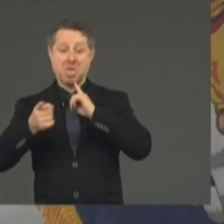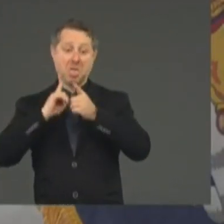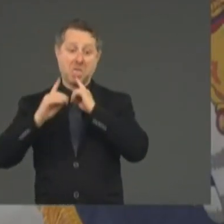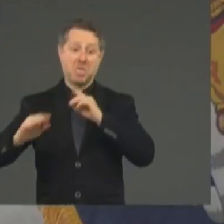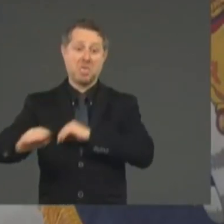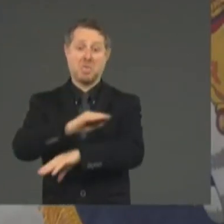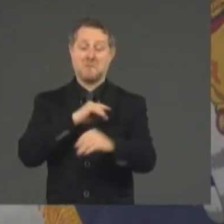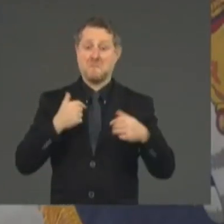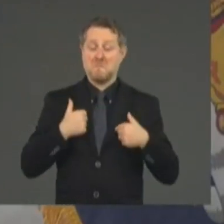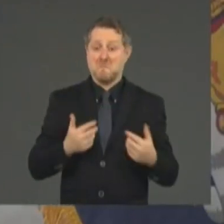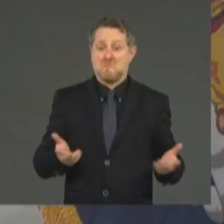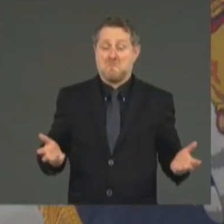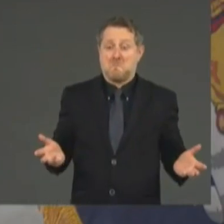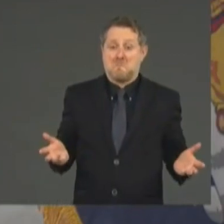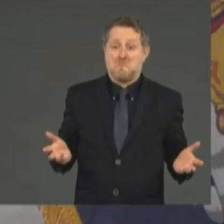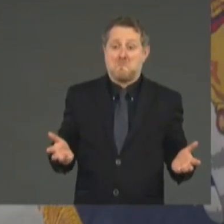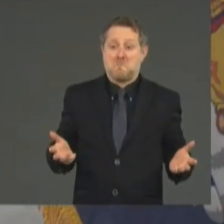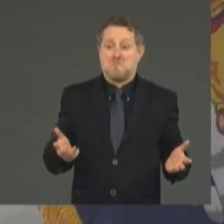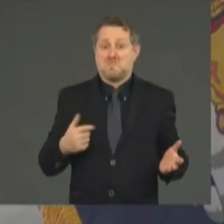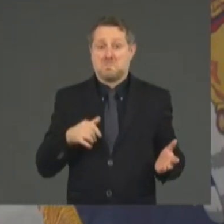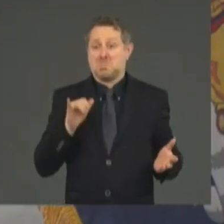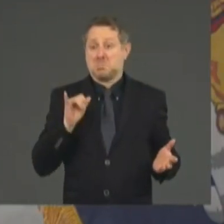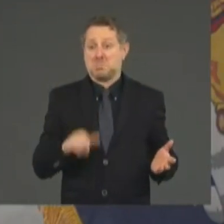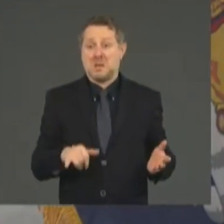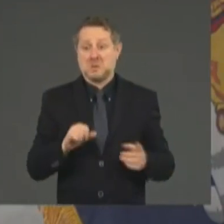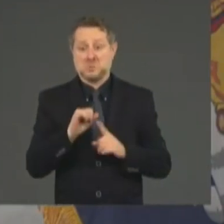in that category of a lot of people say a lot of things.